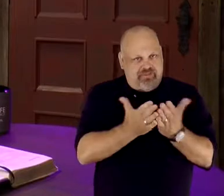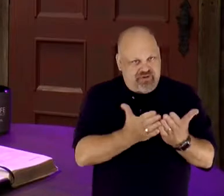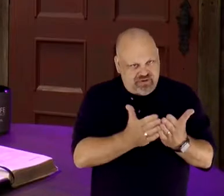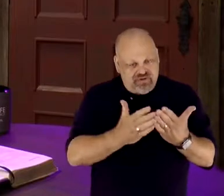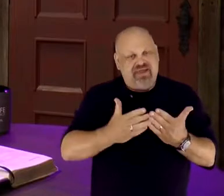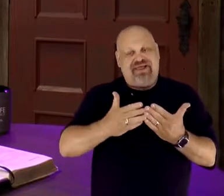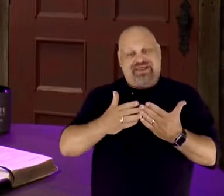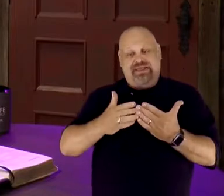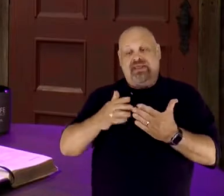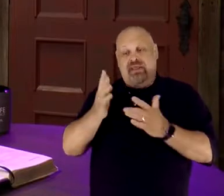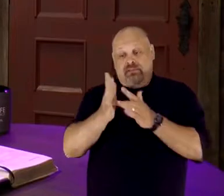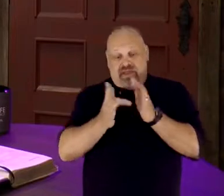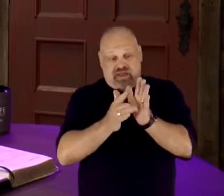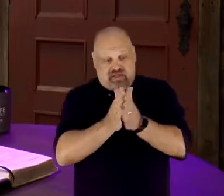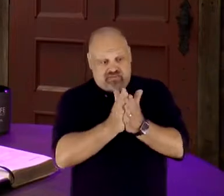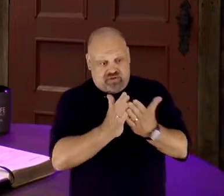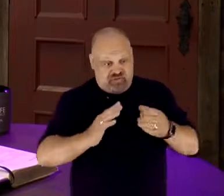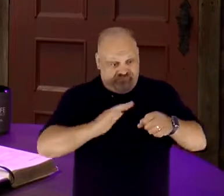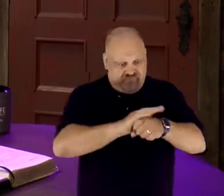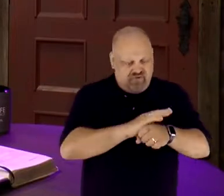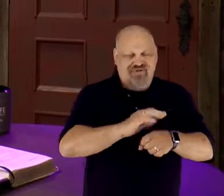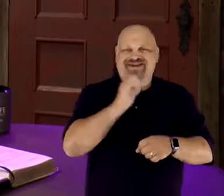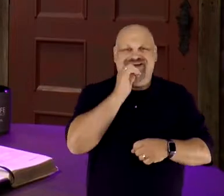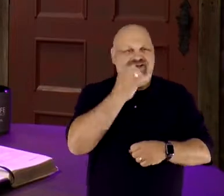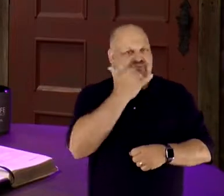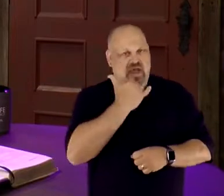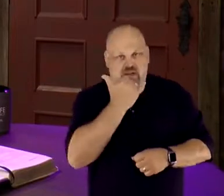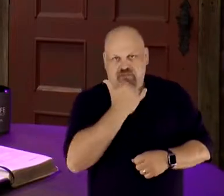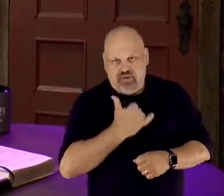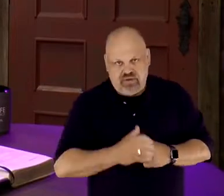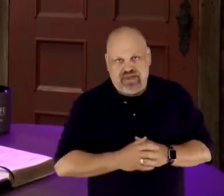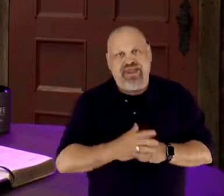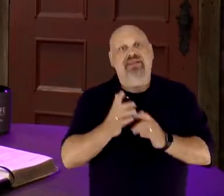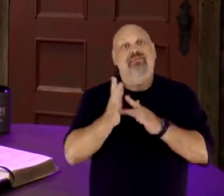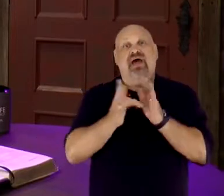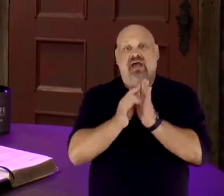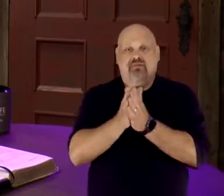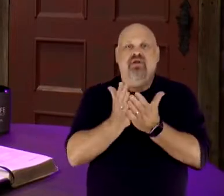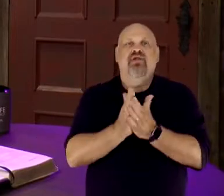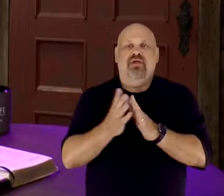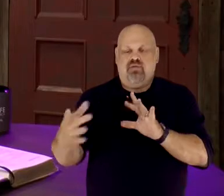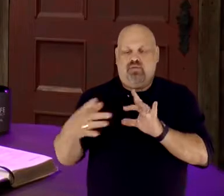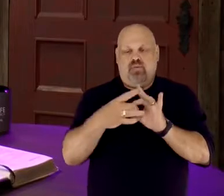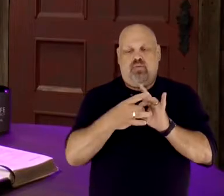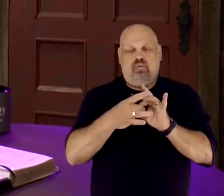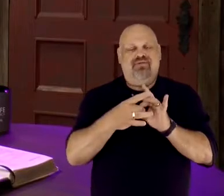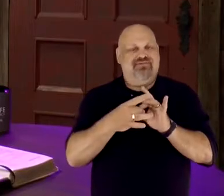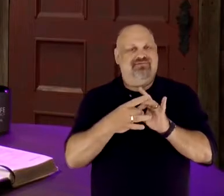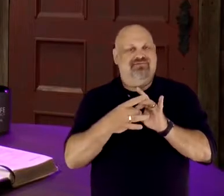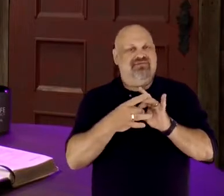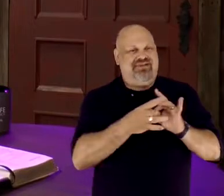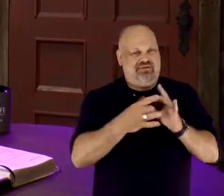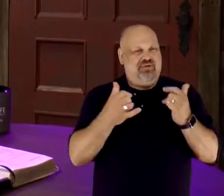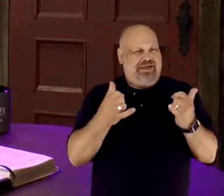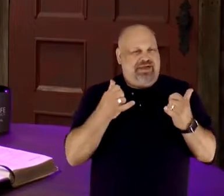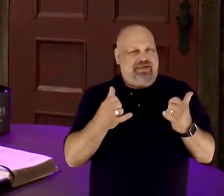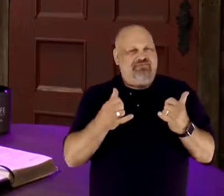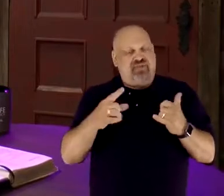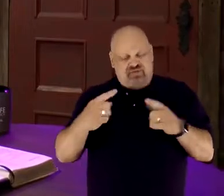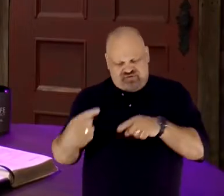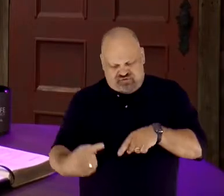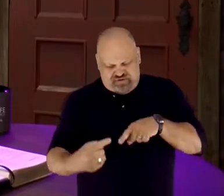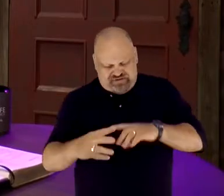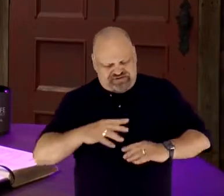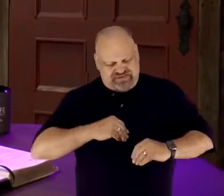is infallible in its entirety, and the Bible is relevant today. If you struggle to accept this